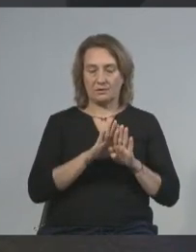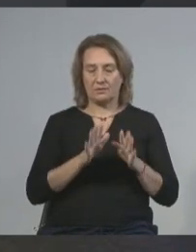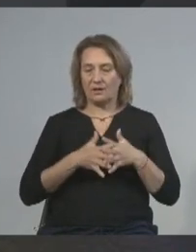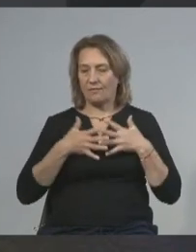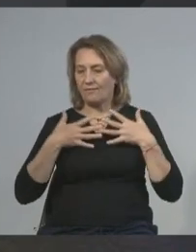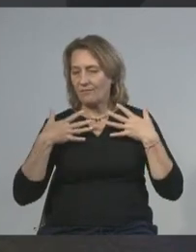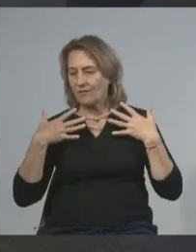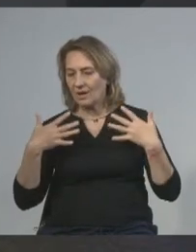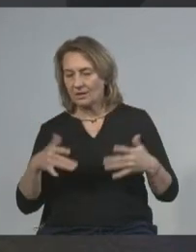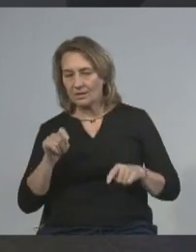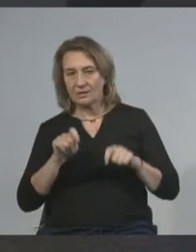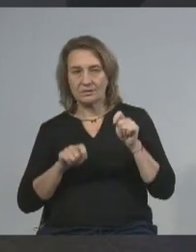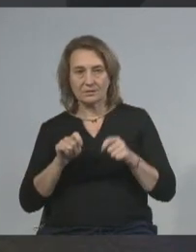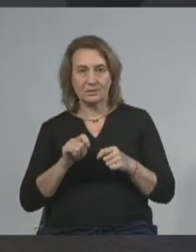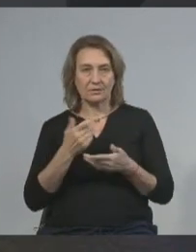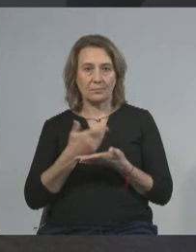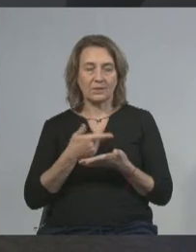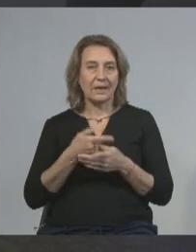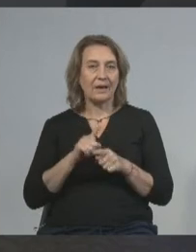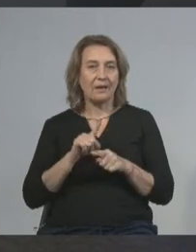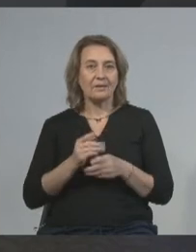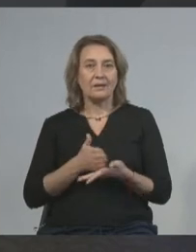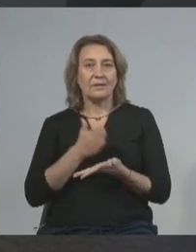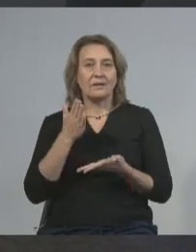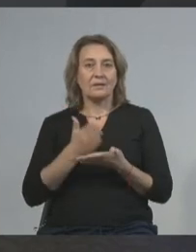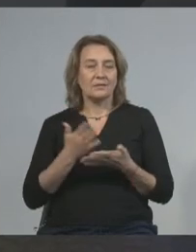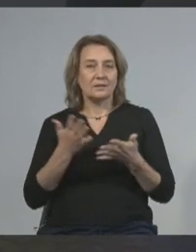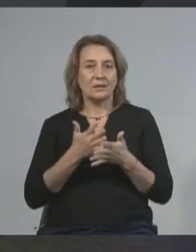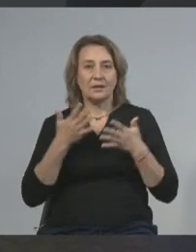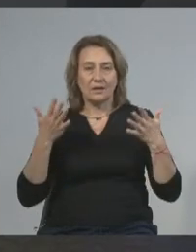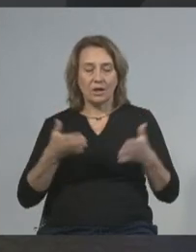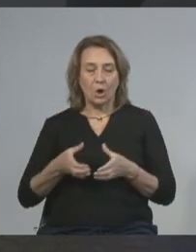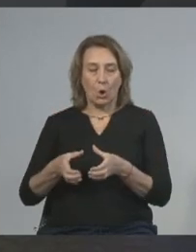and key of how in kyo has already been closed